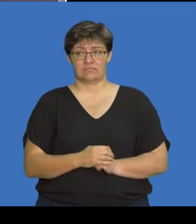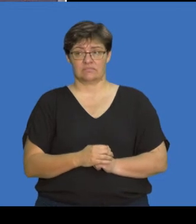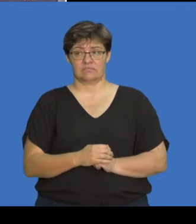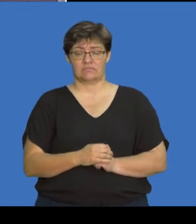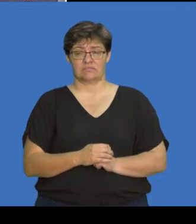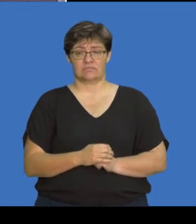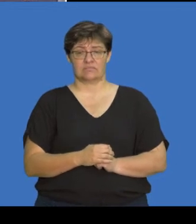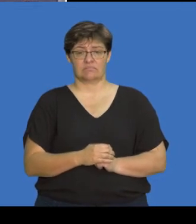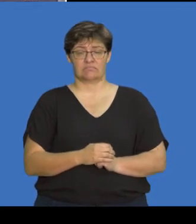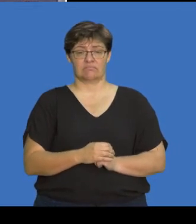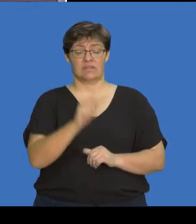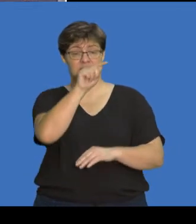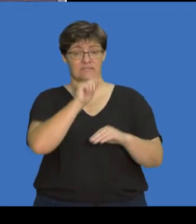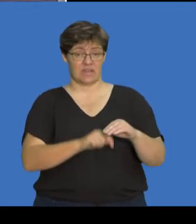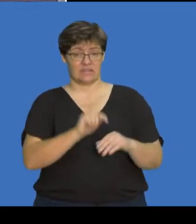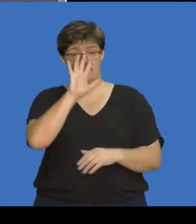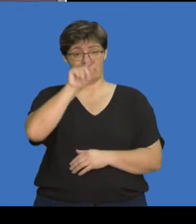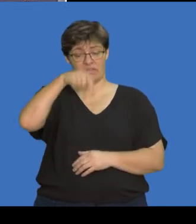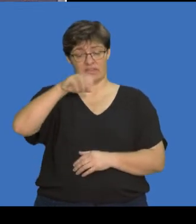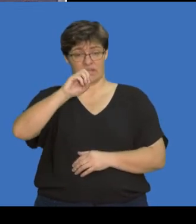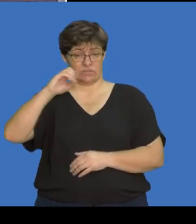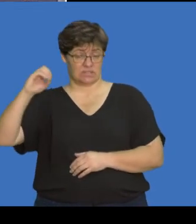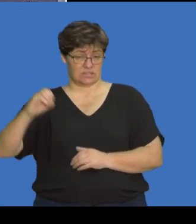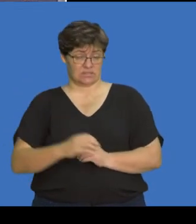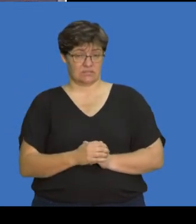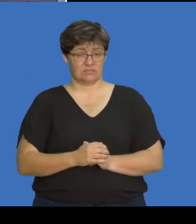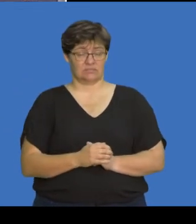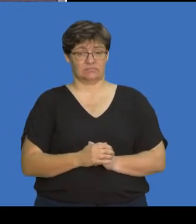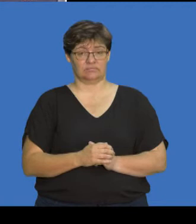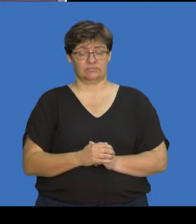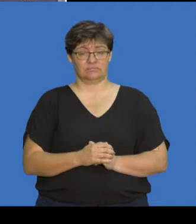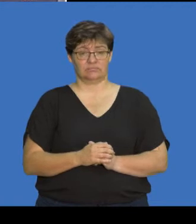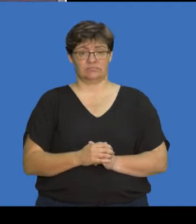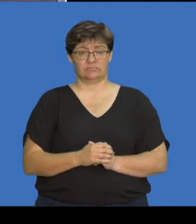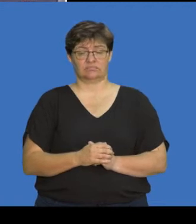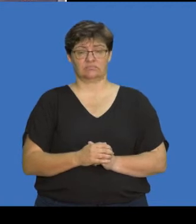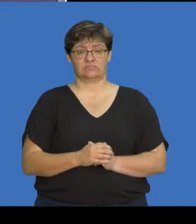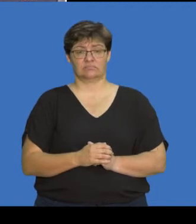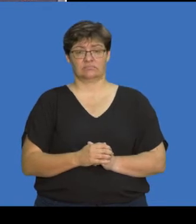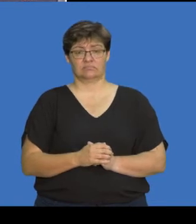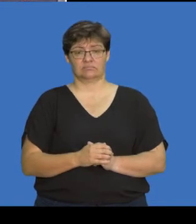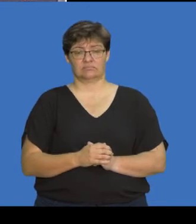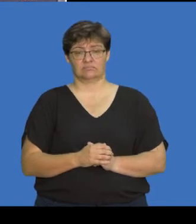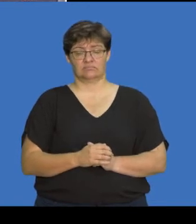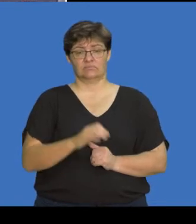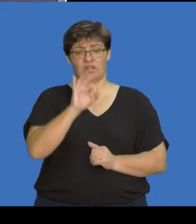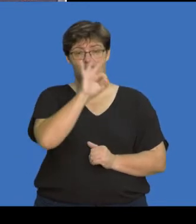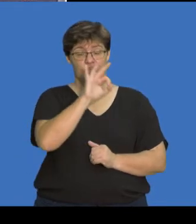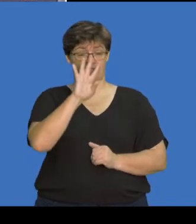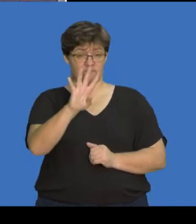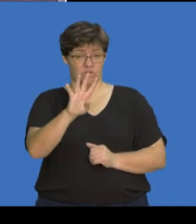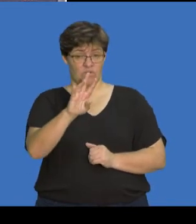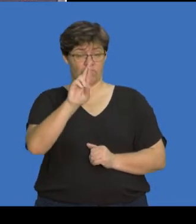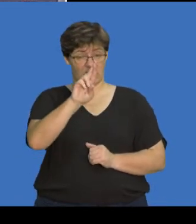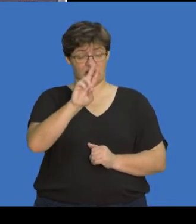172,000 divided by 5,000, and that will give me a figure of 34 Rand and